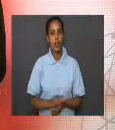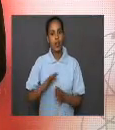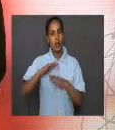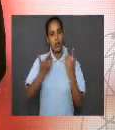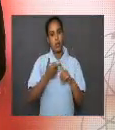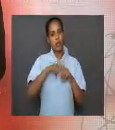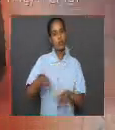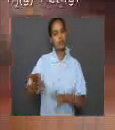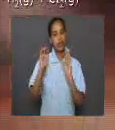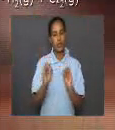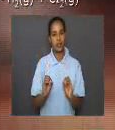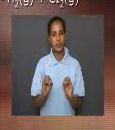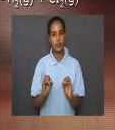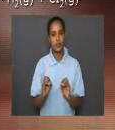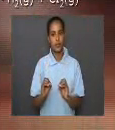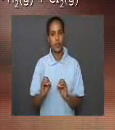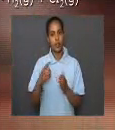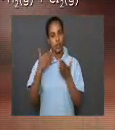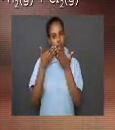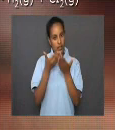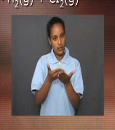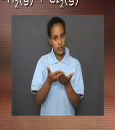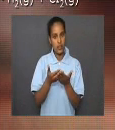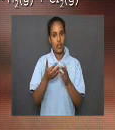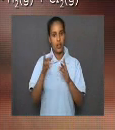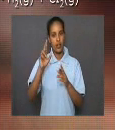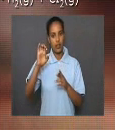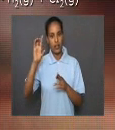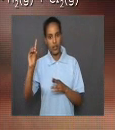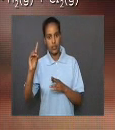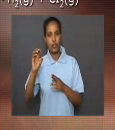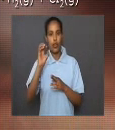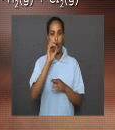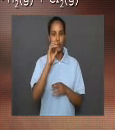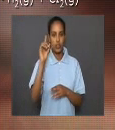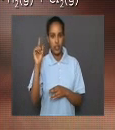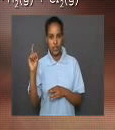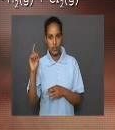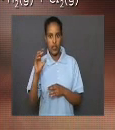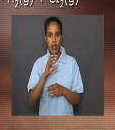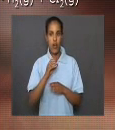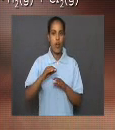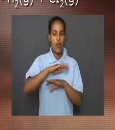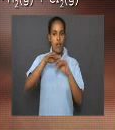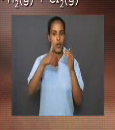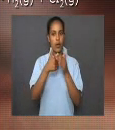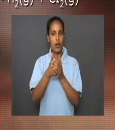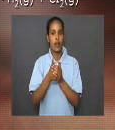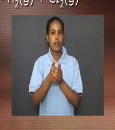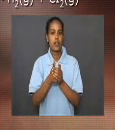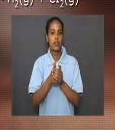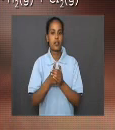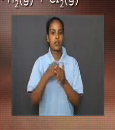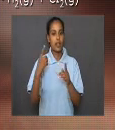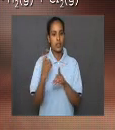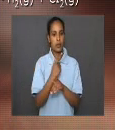Welcome back, students. Here is the reduction, oxidation, and overall reaction that